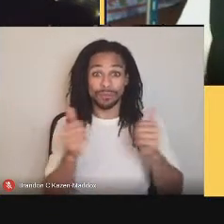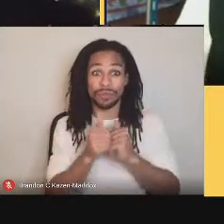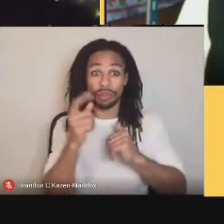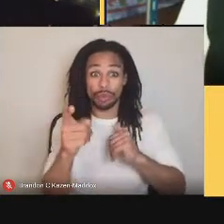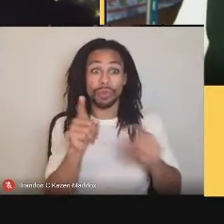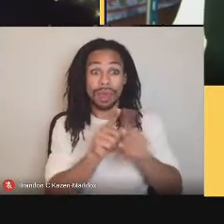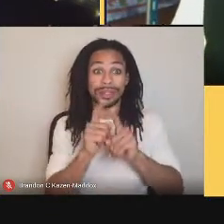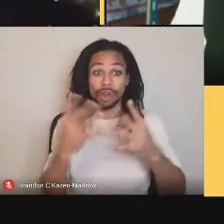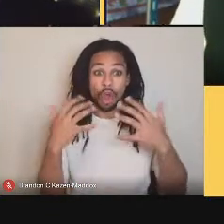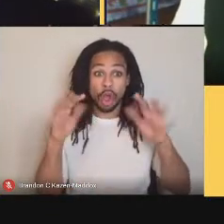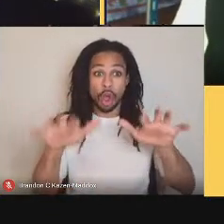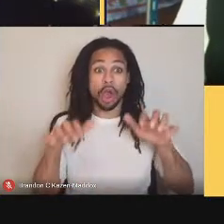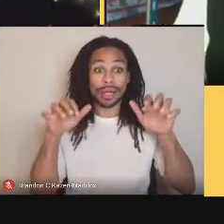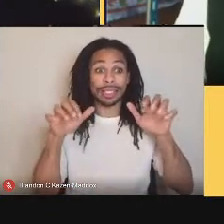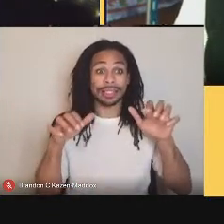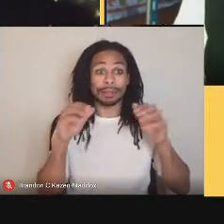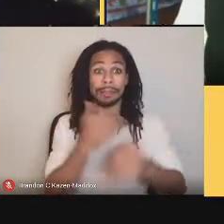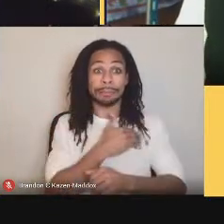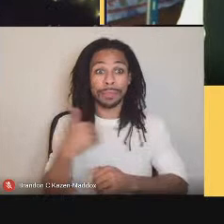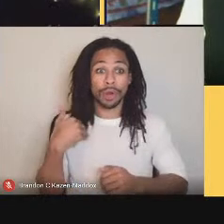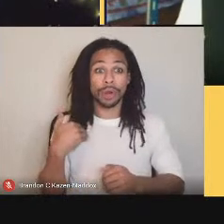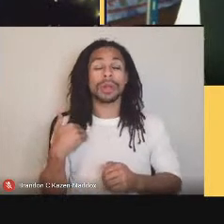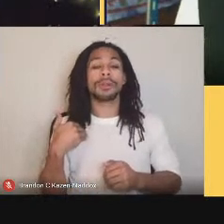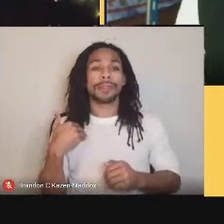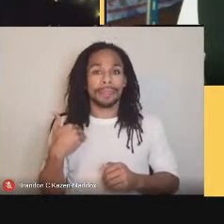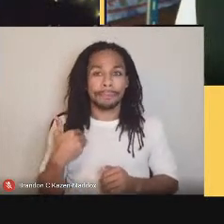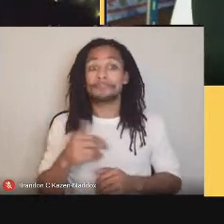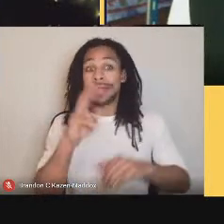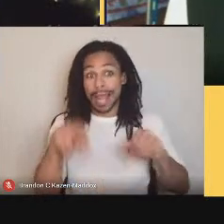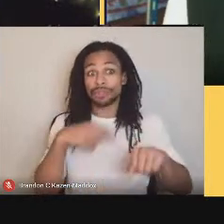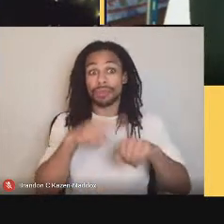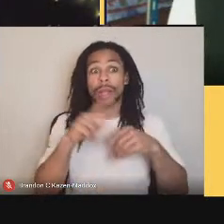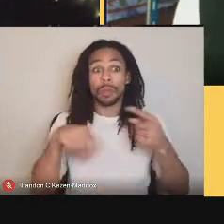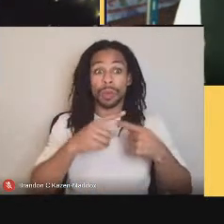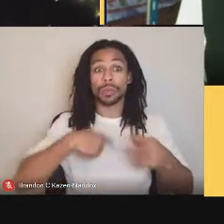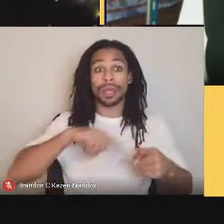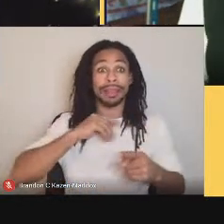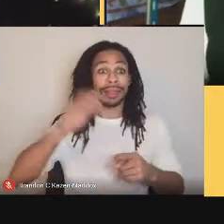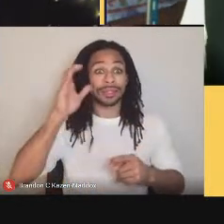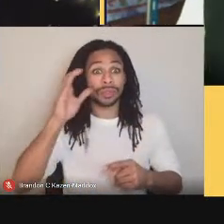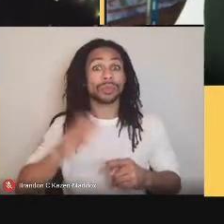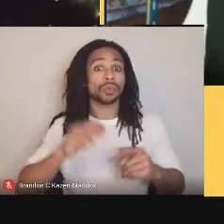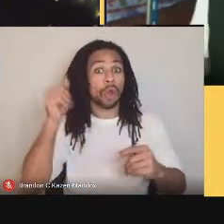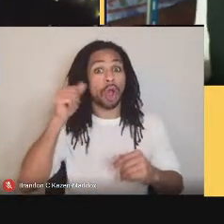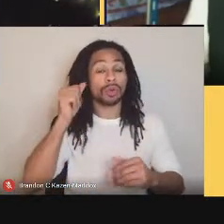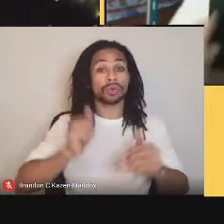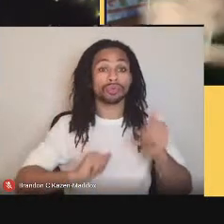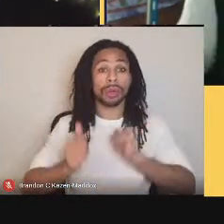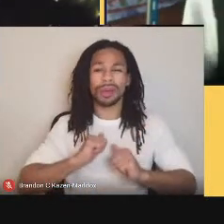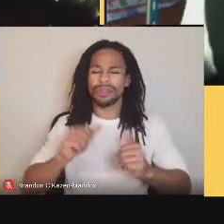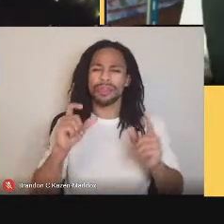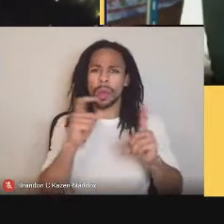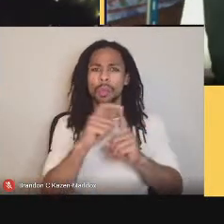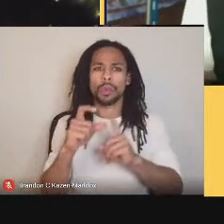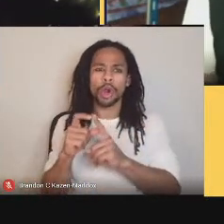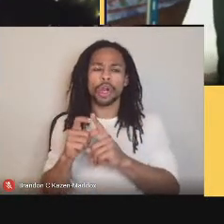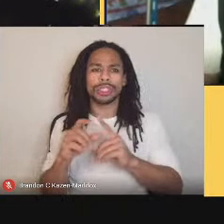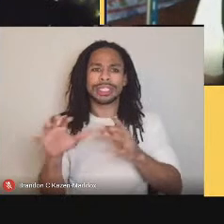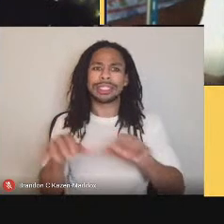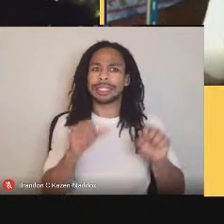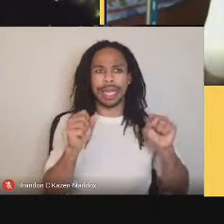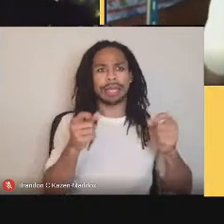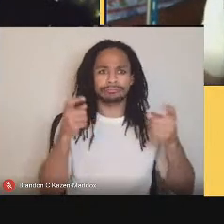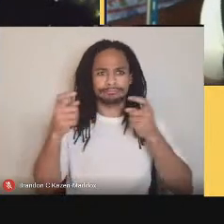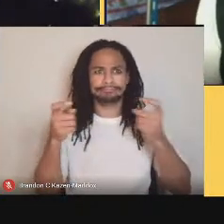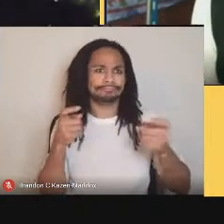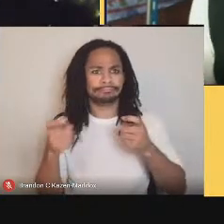audience member. Naturally, when we're listening to audio drama, the words kind of take precedent over everything. That's a story we want to be listening to,